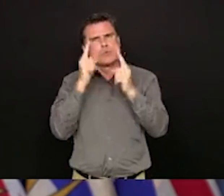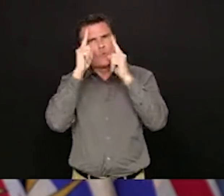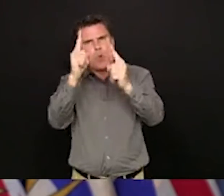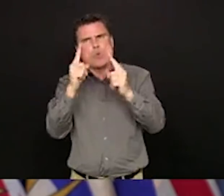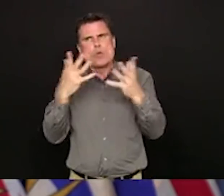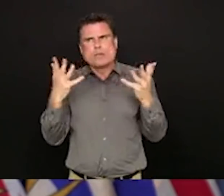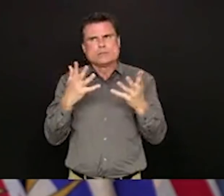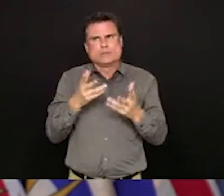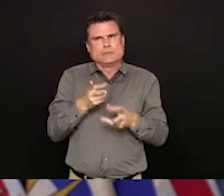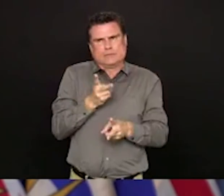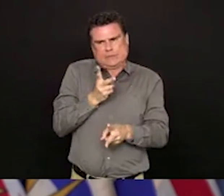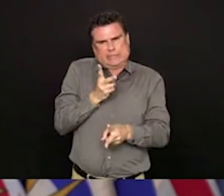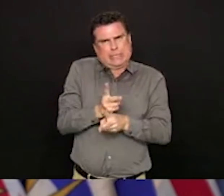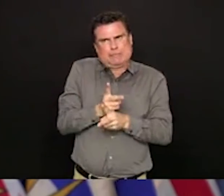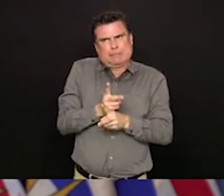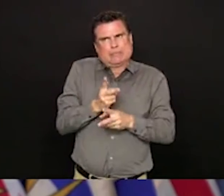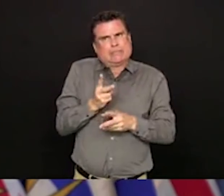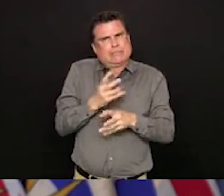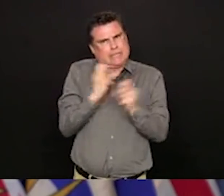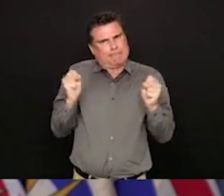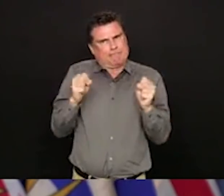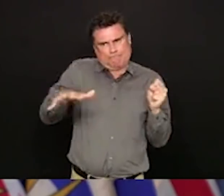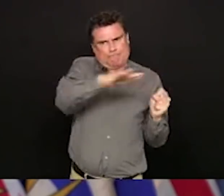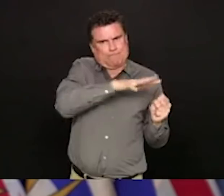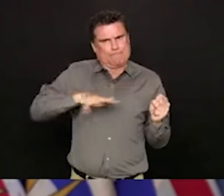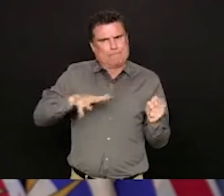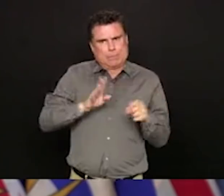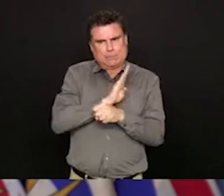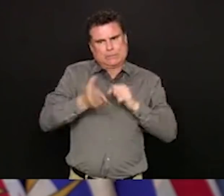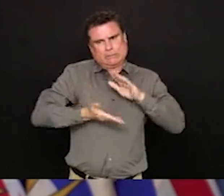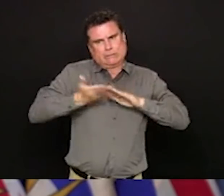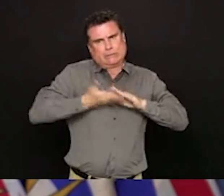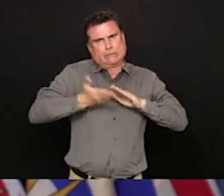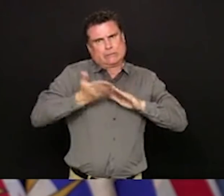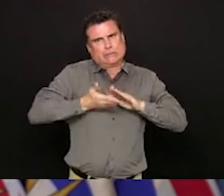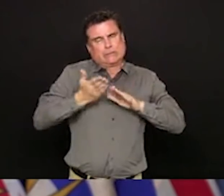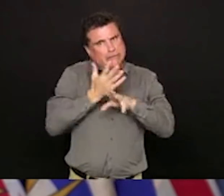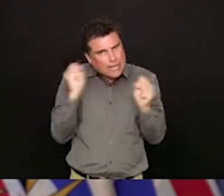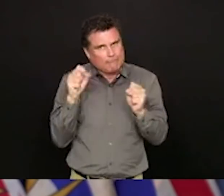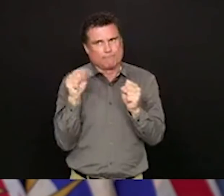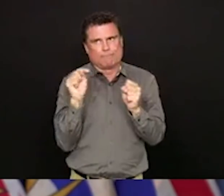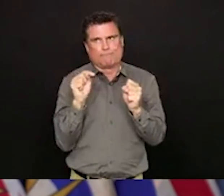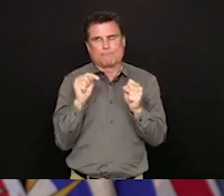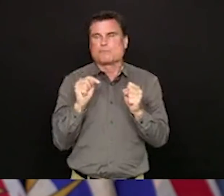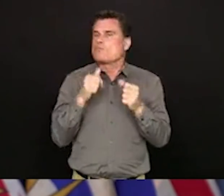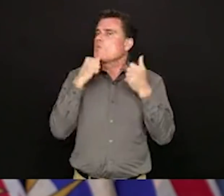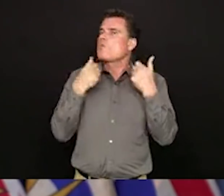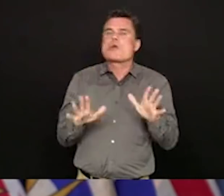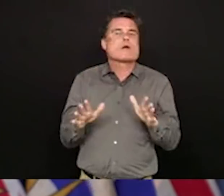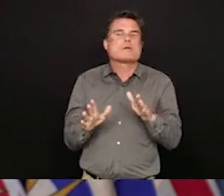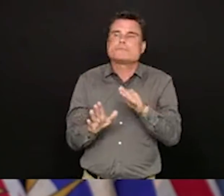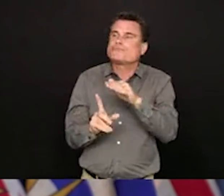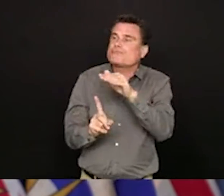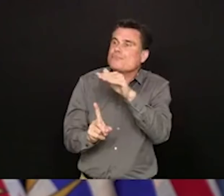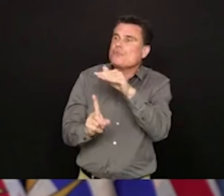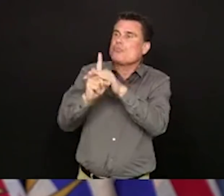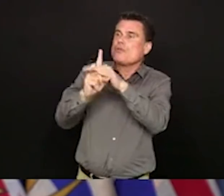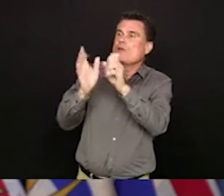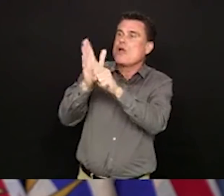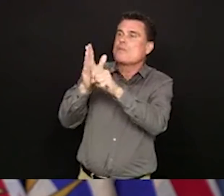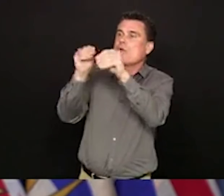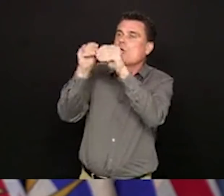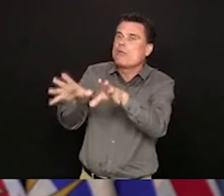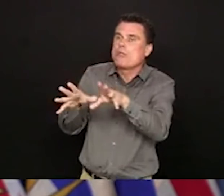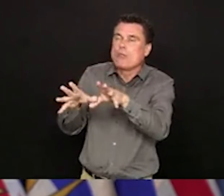can overwhelm our system, and that's what we've been working so hard to avoid for the last few months. So we need to have